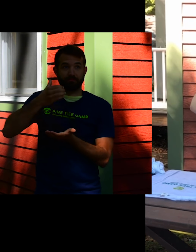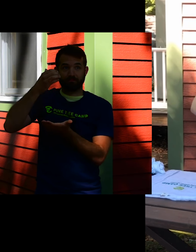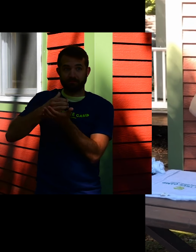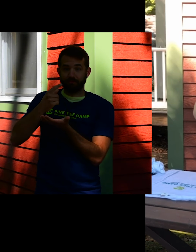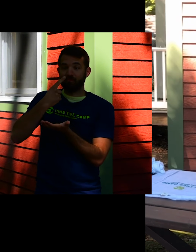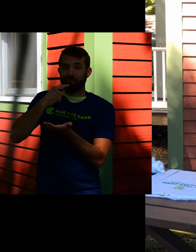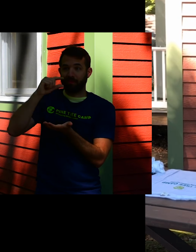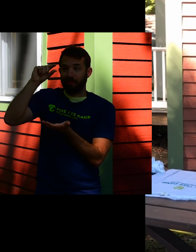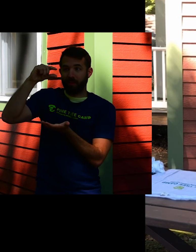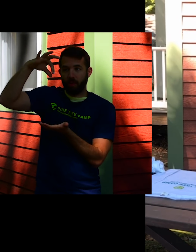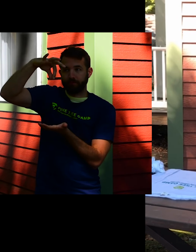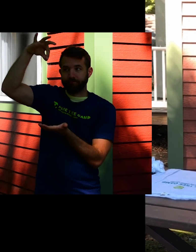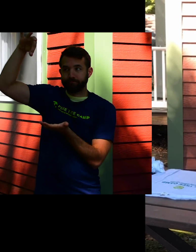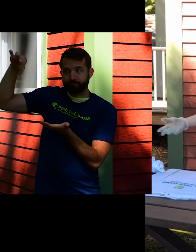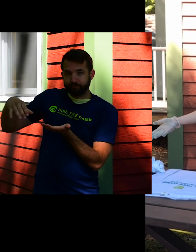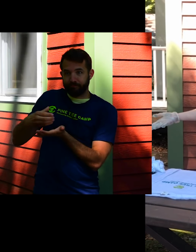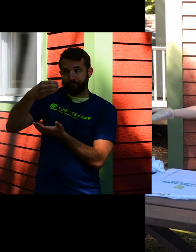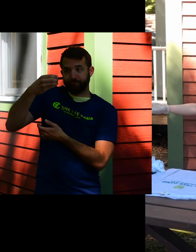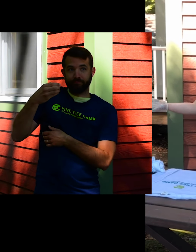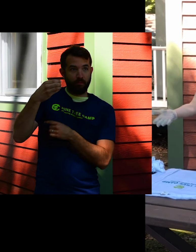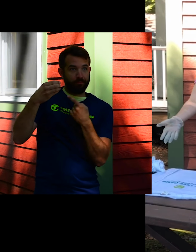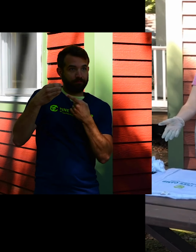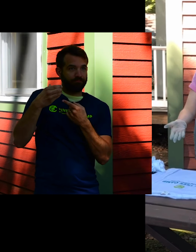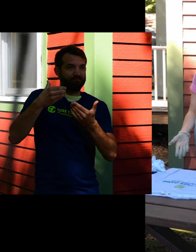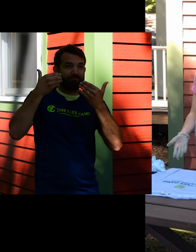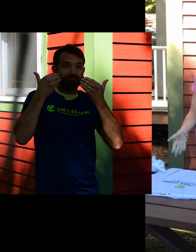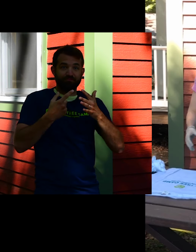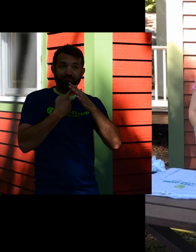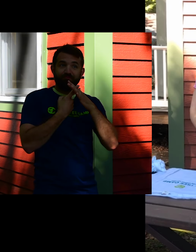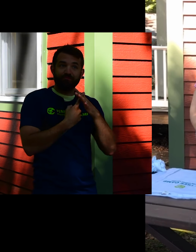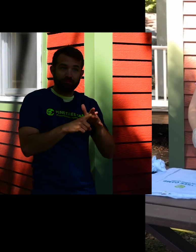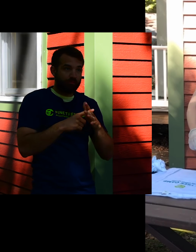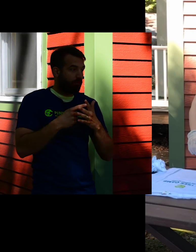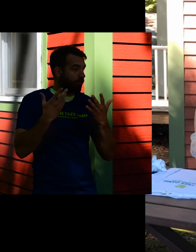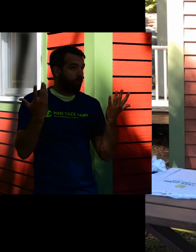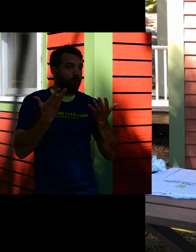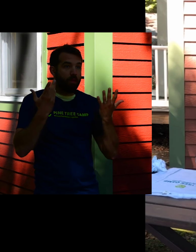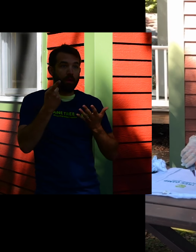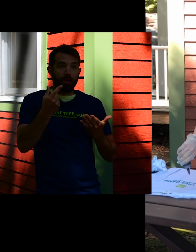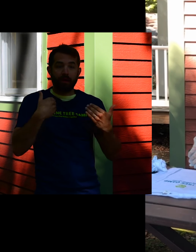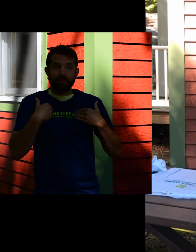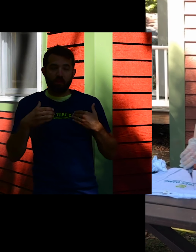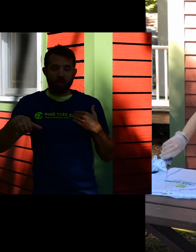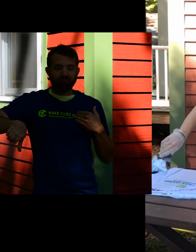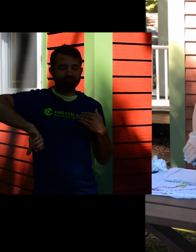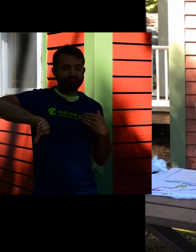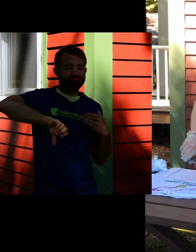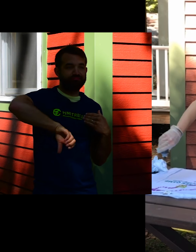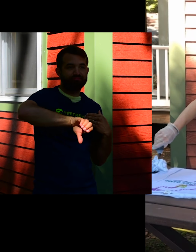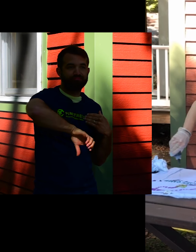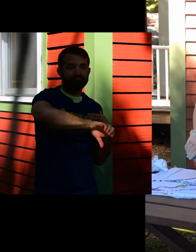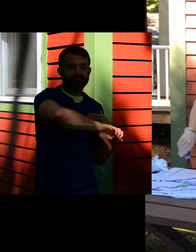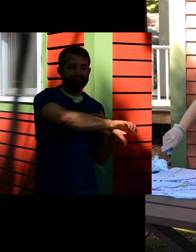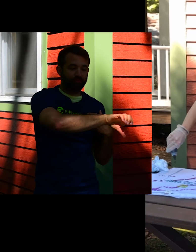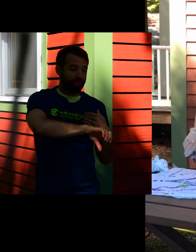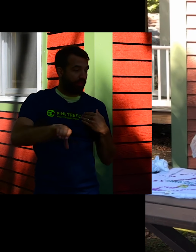dye, and then you can start. So for the one that I have laid out right in front of me, I'm just going to drizzle some